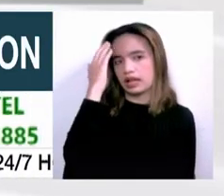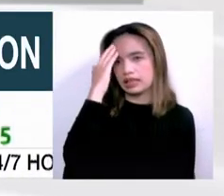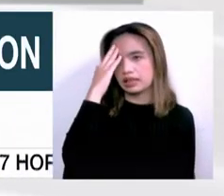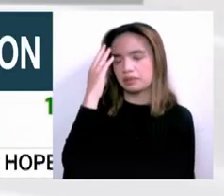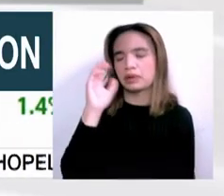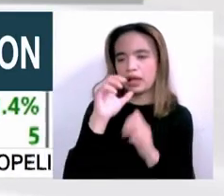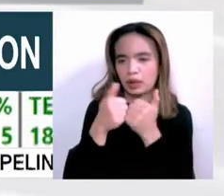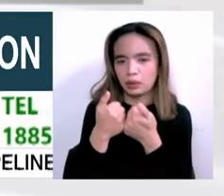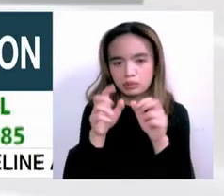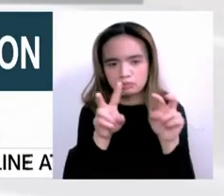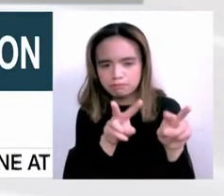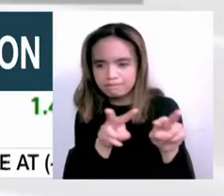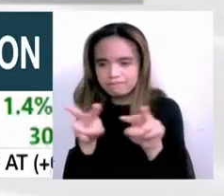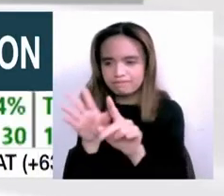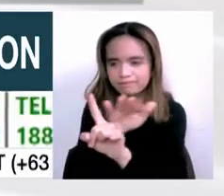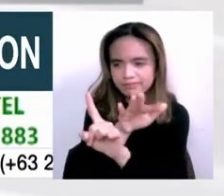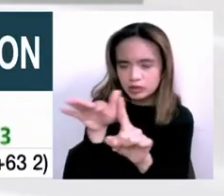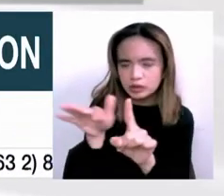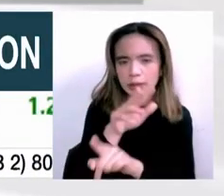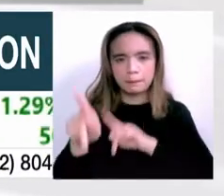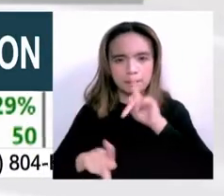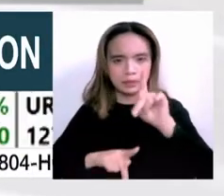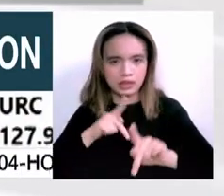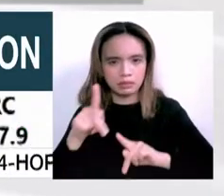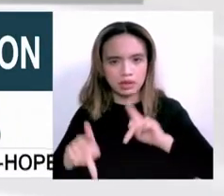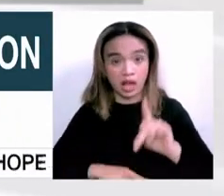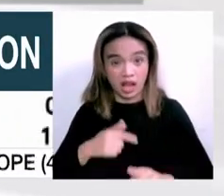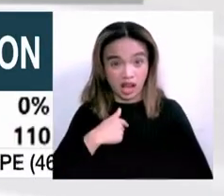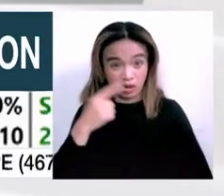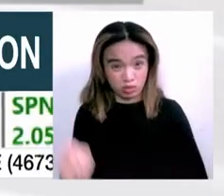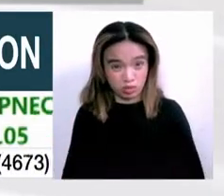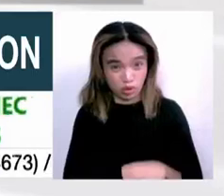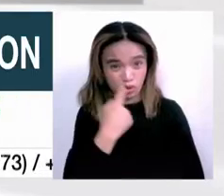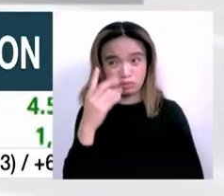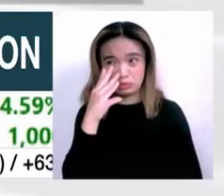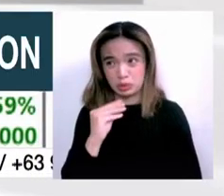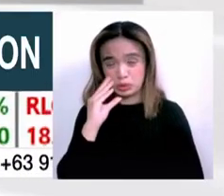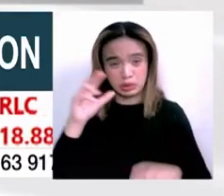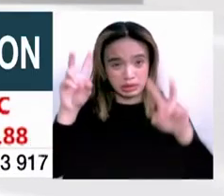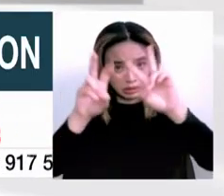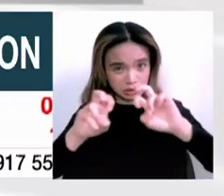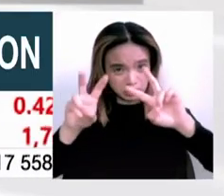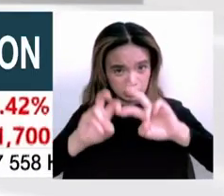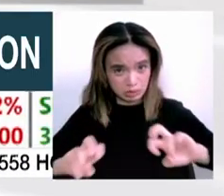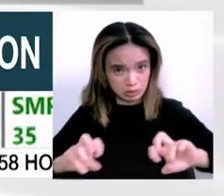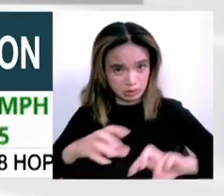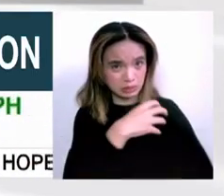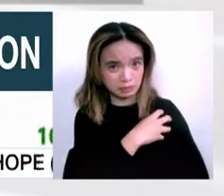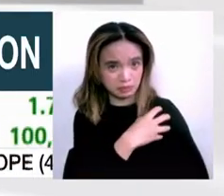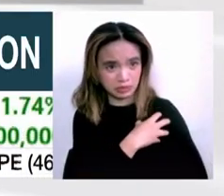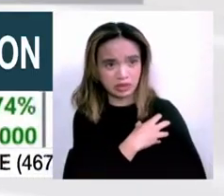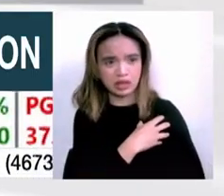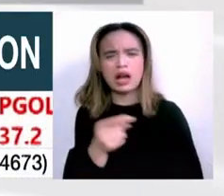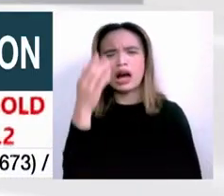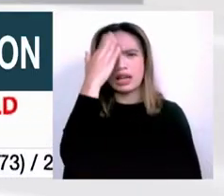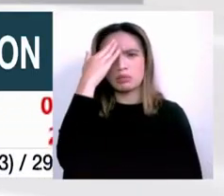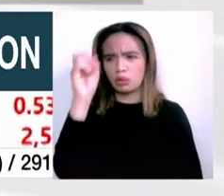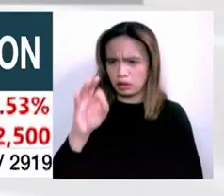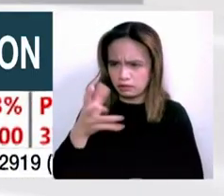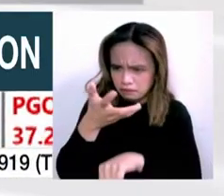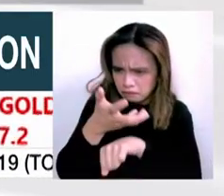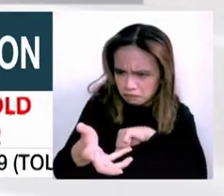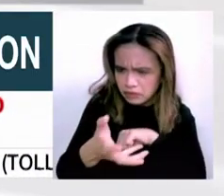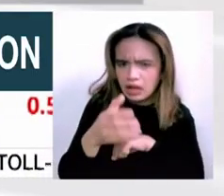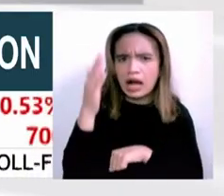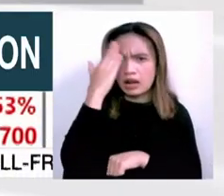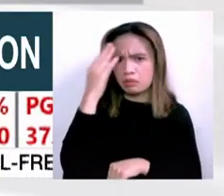Carmina. Sa tagal pa naman ng pag-iimbestiga ko, sa tagal ko sa intelligence, more or less alam ko kung niloloko ako. Alam ko kung plastic